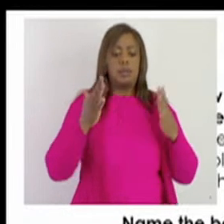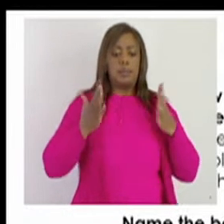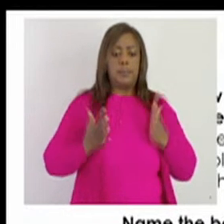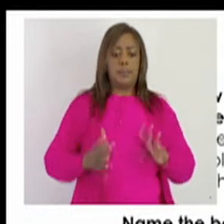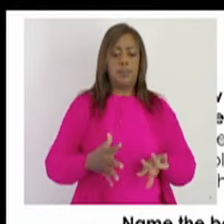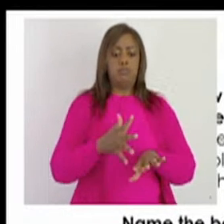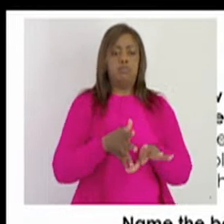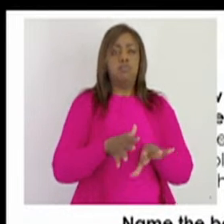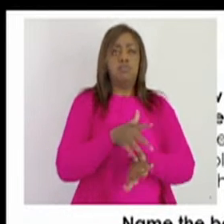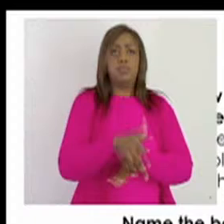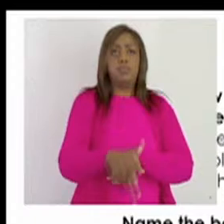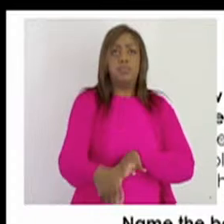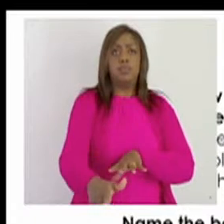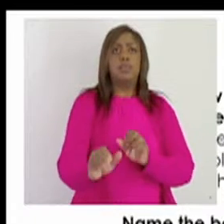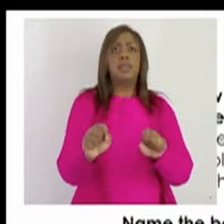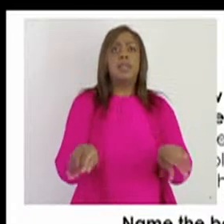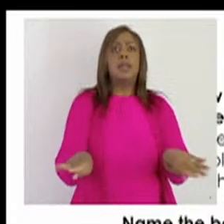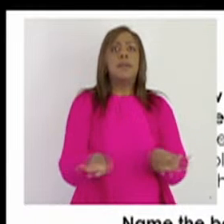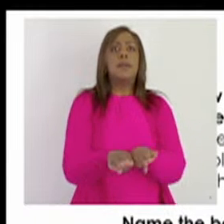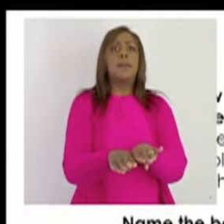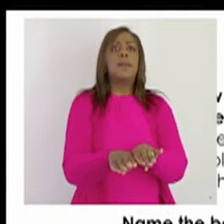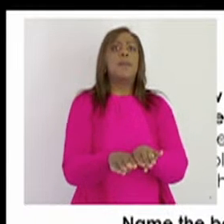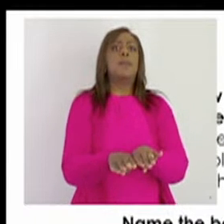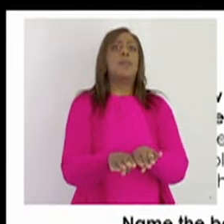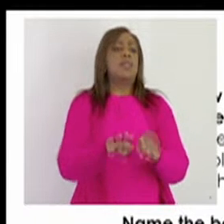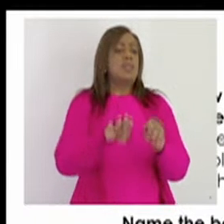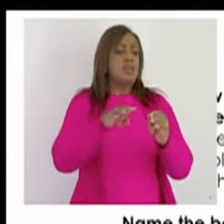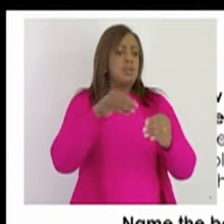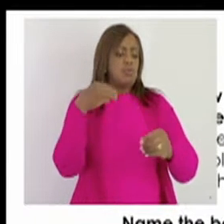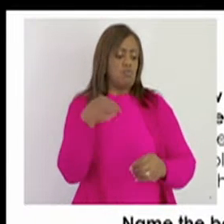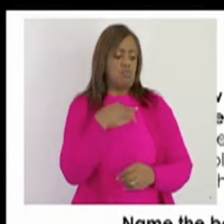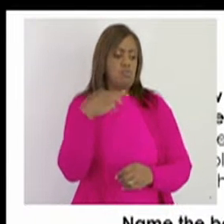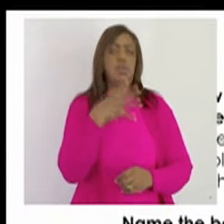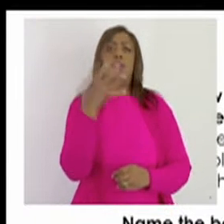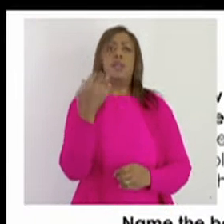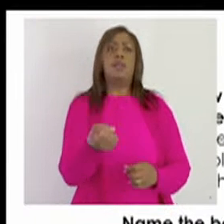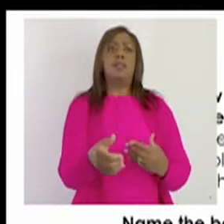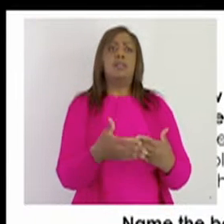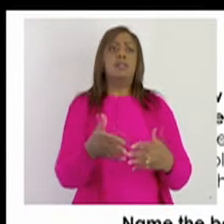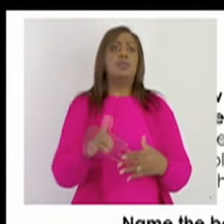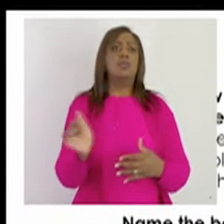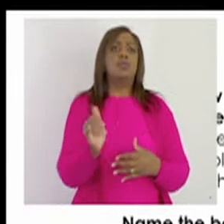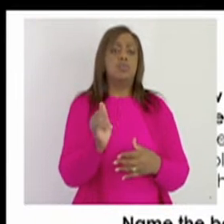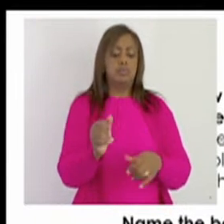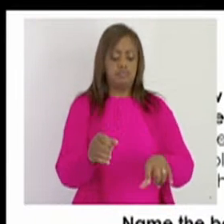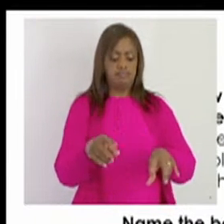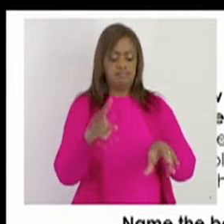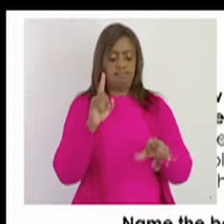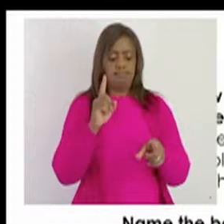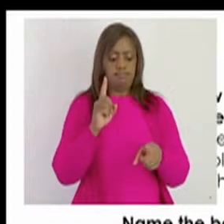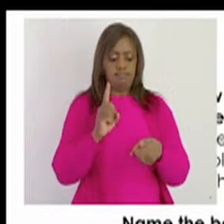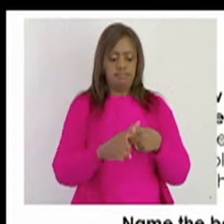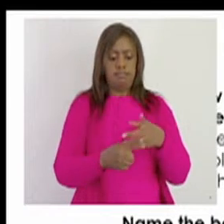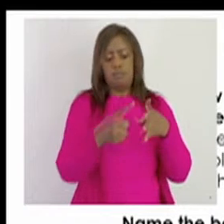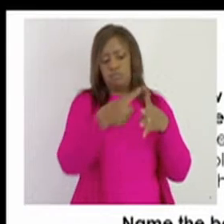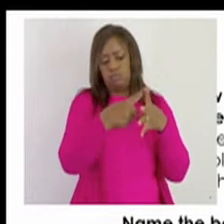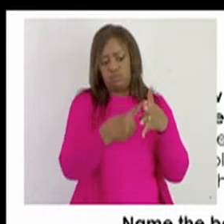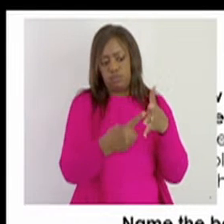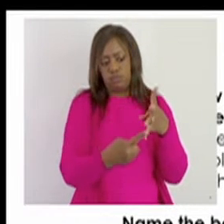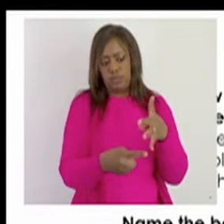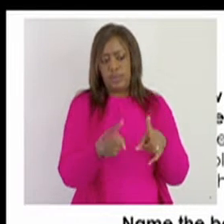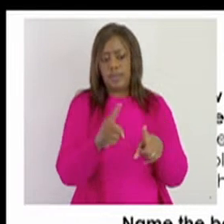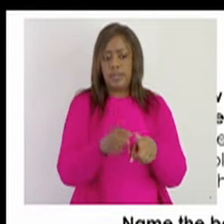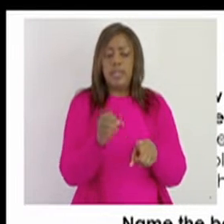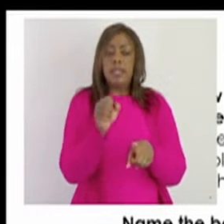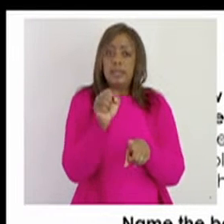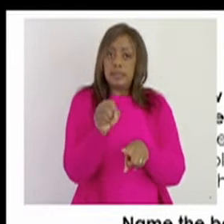quickly from one person to another in the following ways. I want us to remove that one. Then you will just end where it says explain how